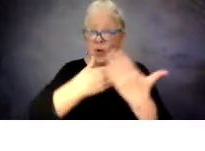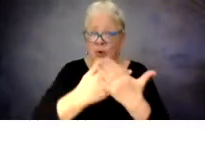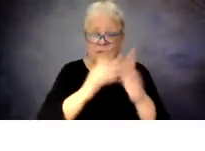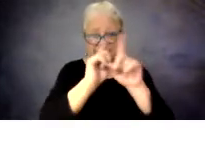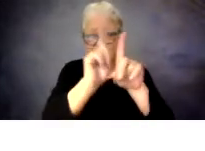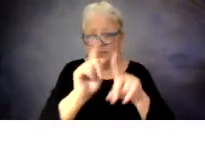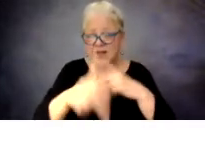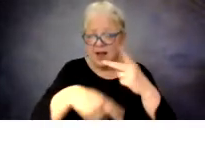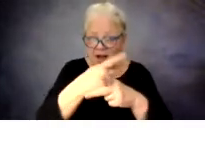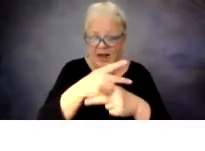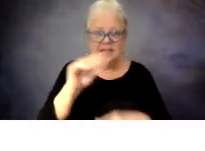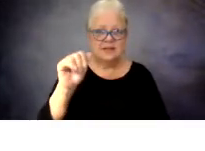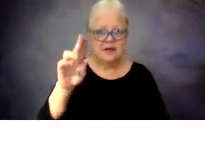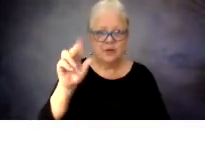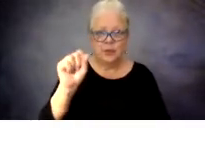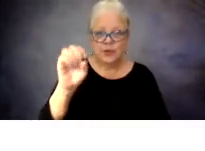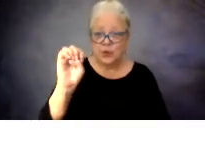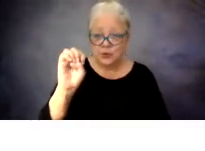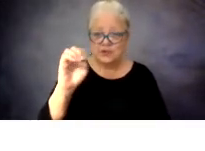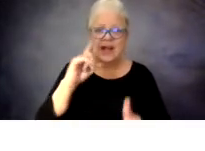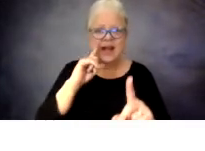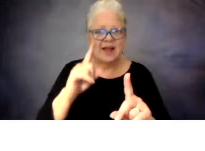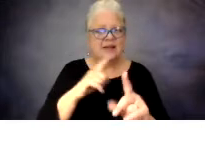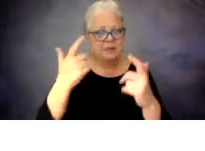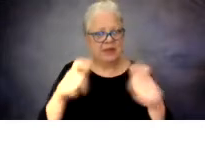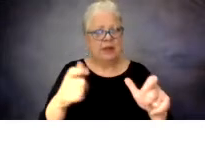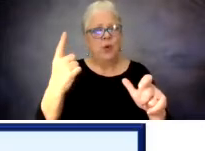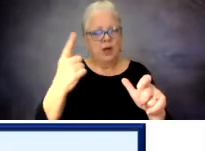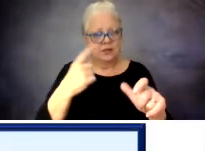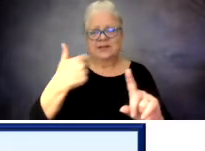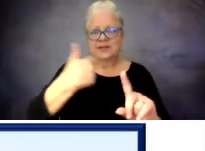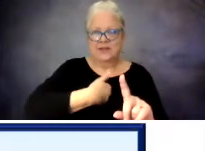caretaker neglect, and that big one, which is self-neglect.